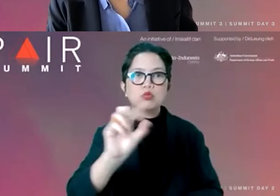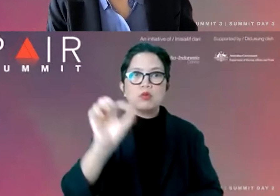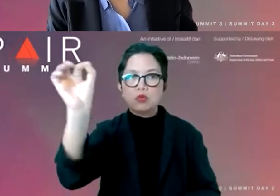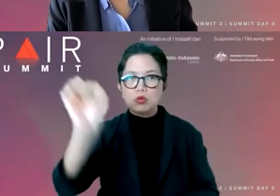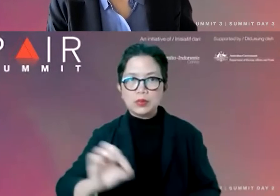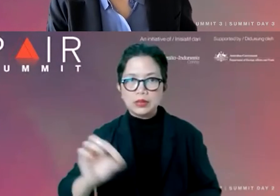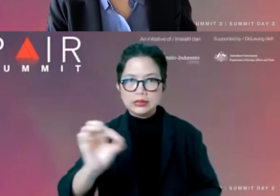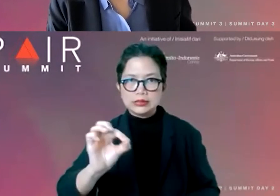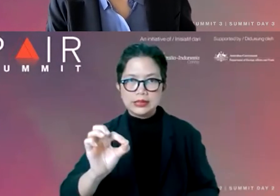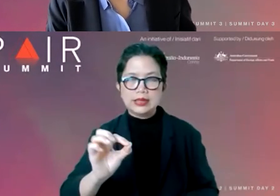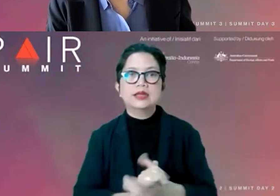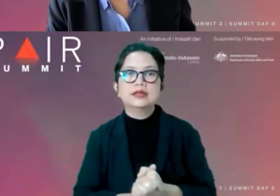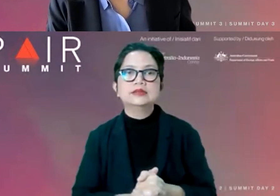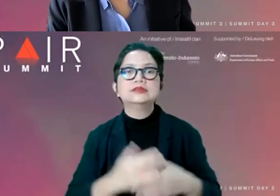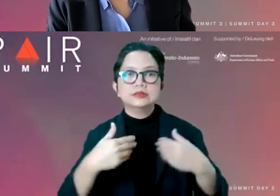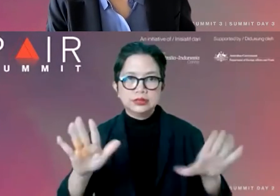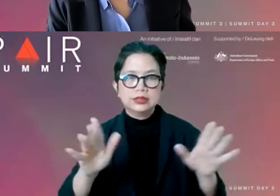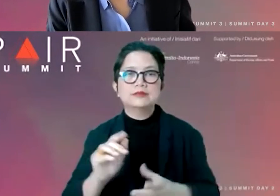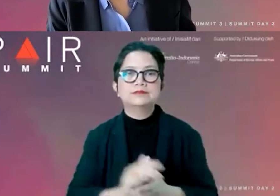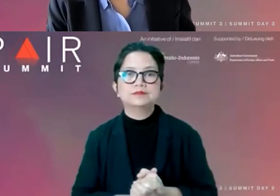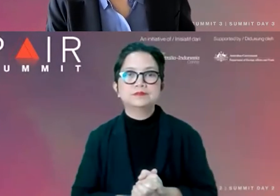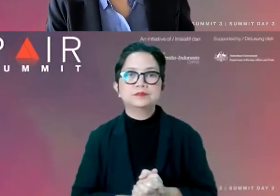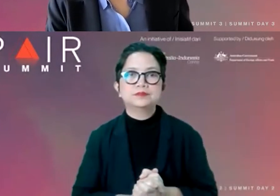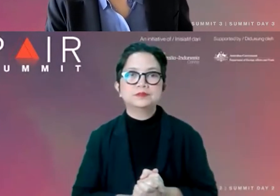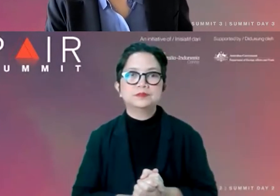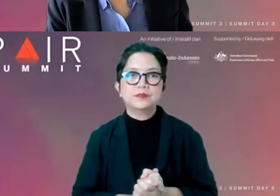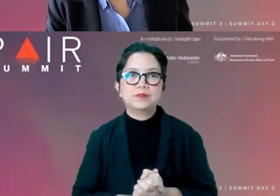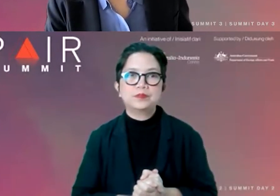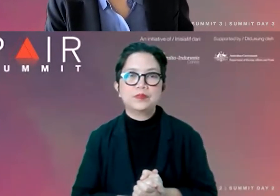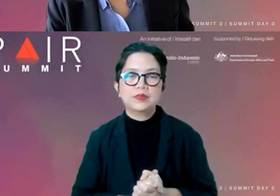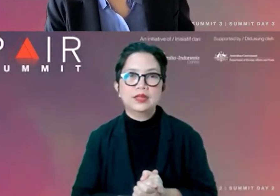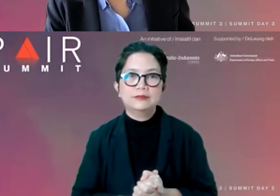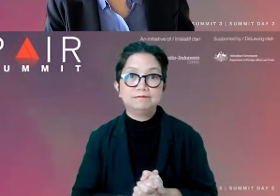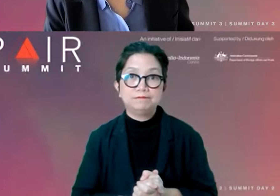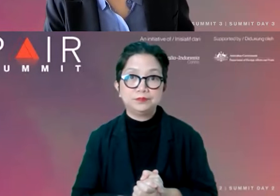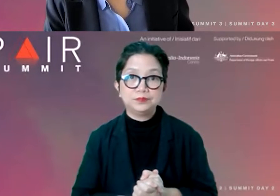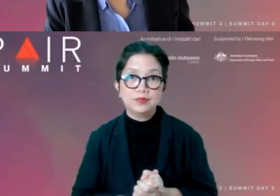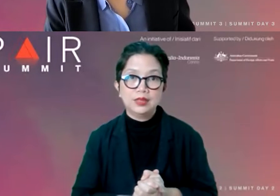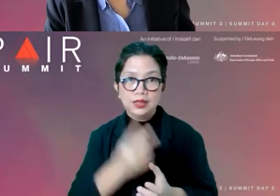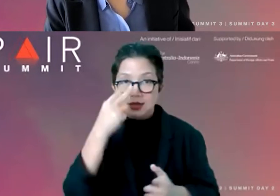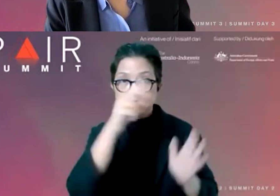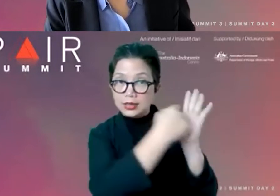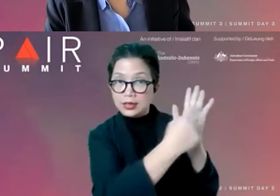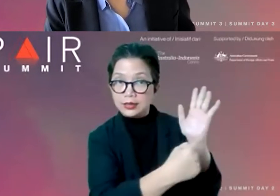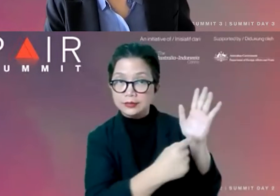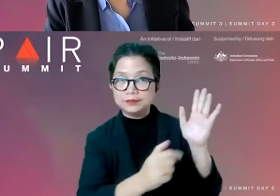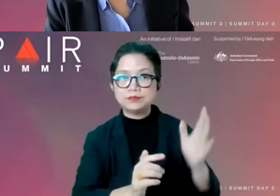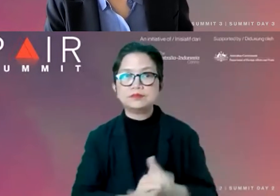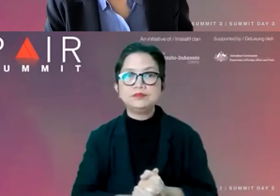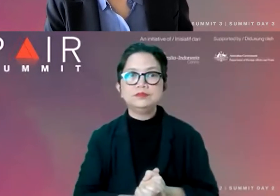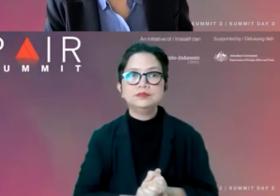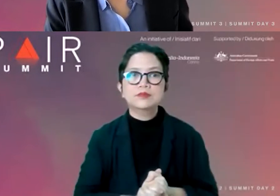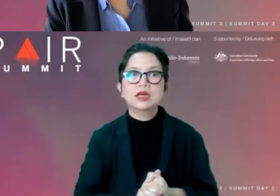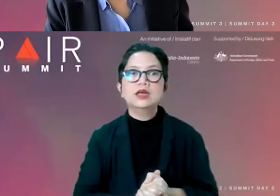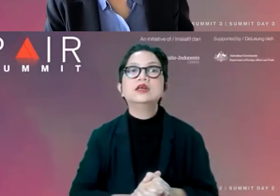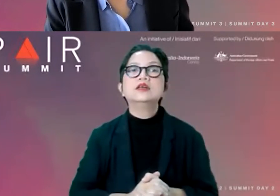of GDP for that particular example in 1 year. But in